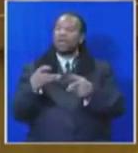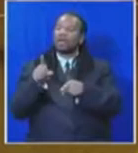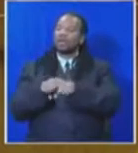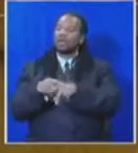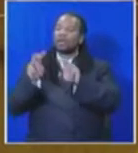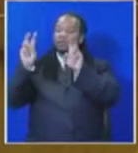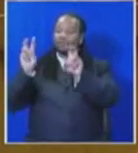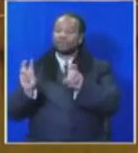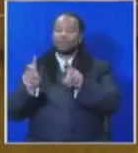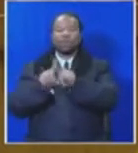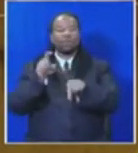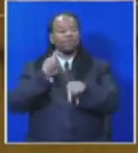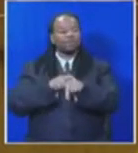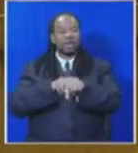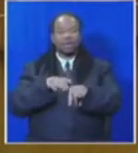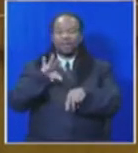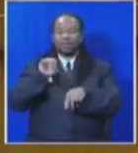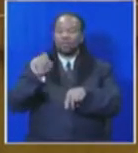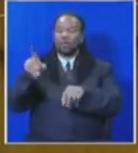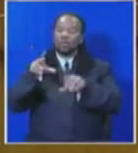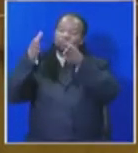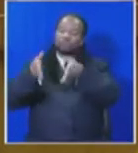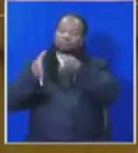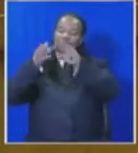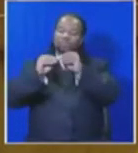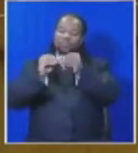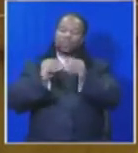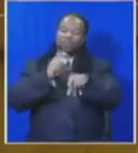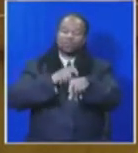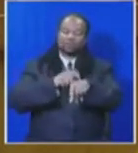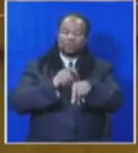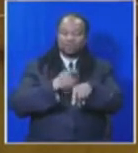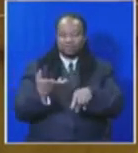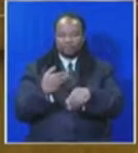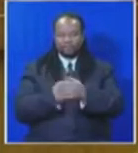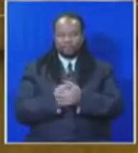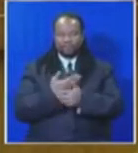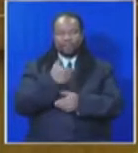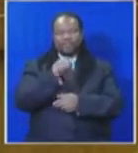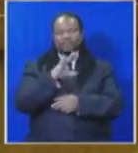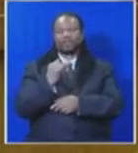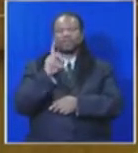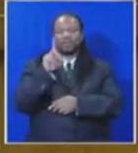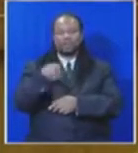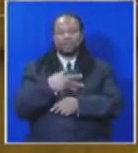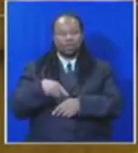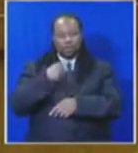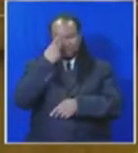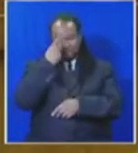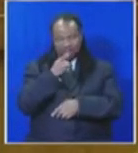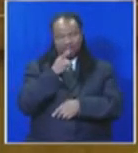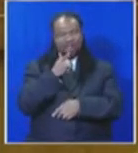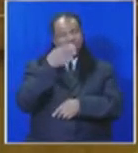for maintenance that has been eating into the safety margins. Having said this, the ACDP believes it is also important for government